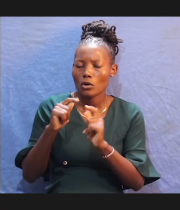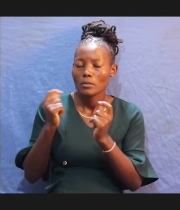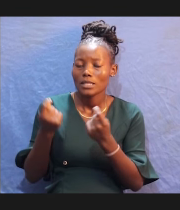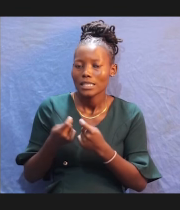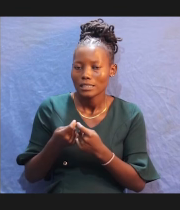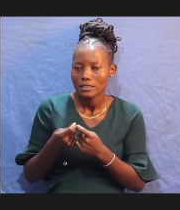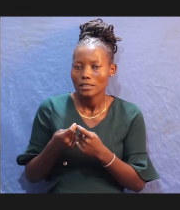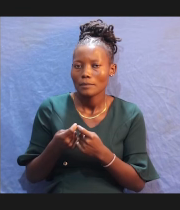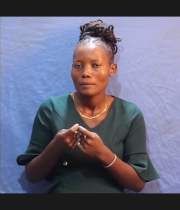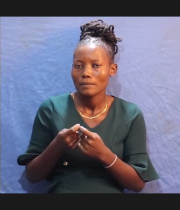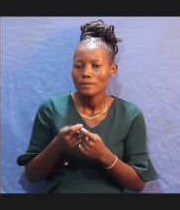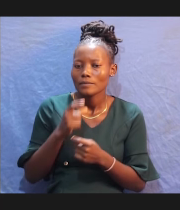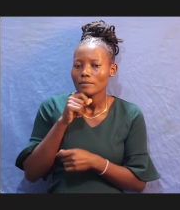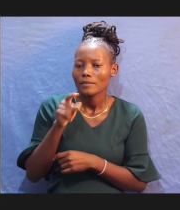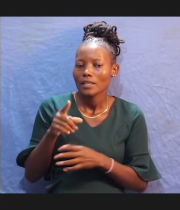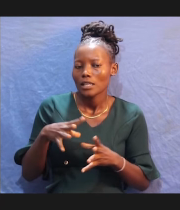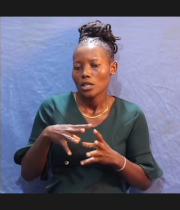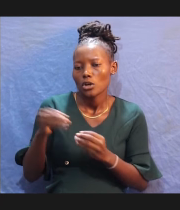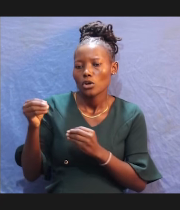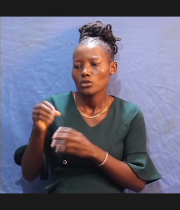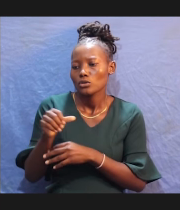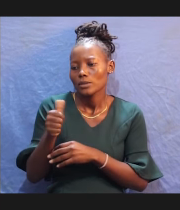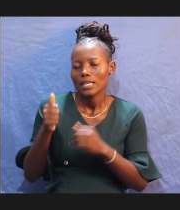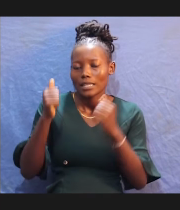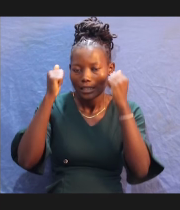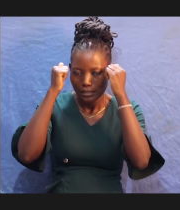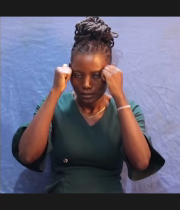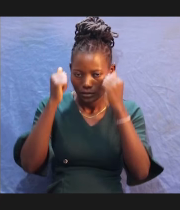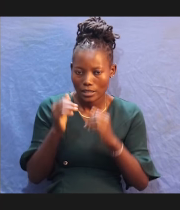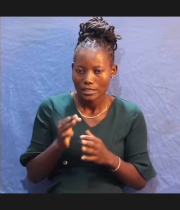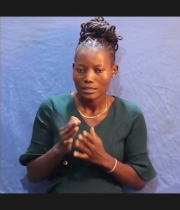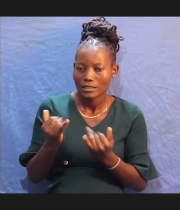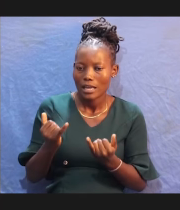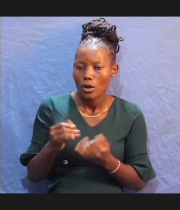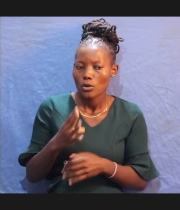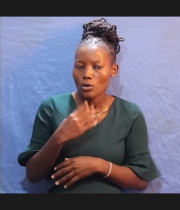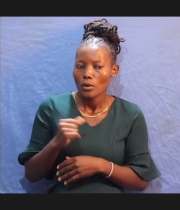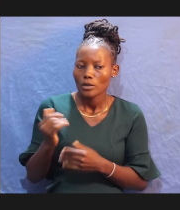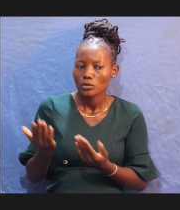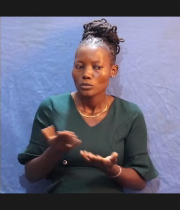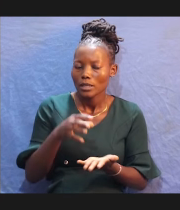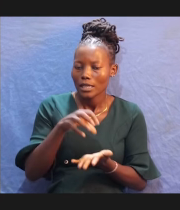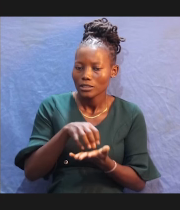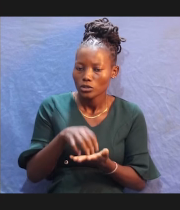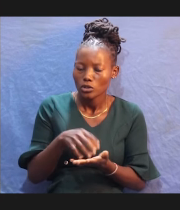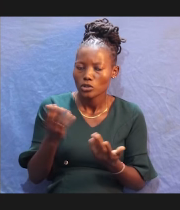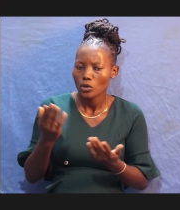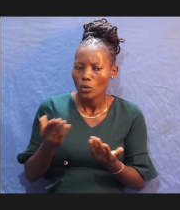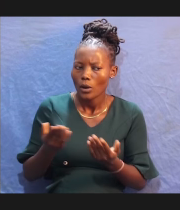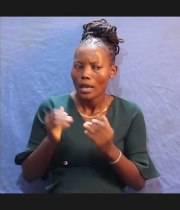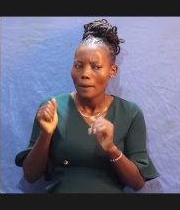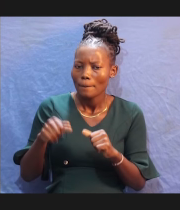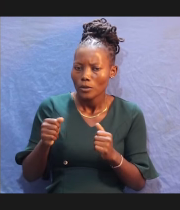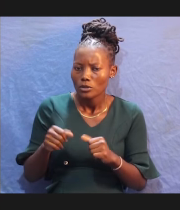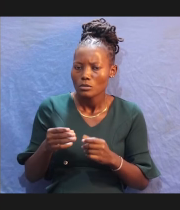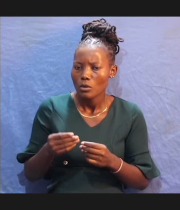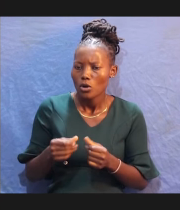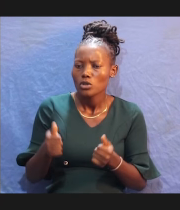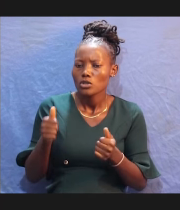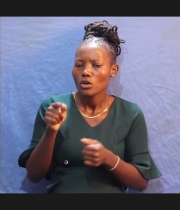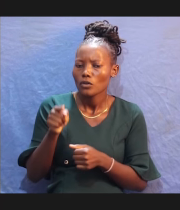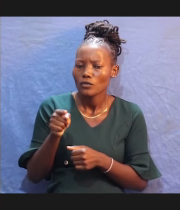team, he goes away with the other students. So you want to bring in a situation where you are able to handle